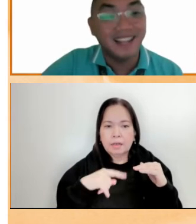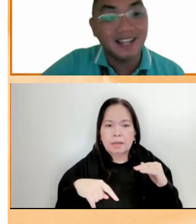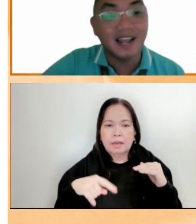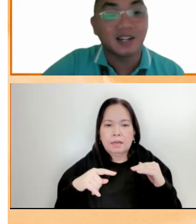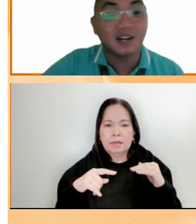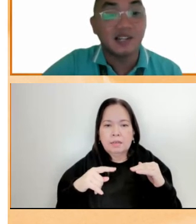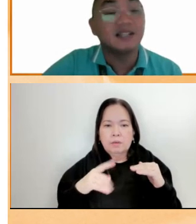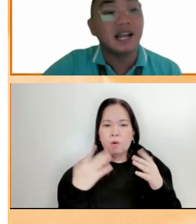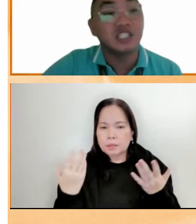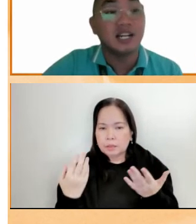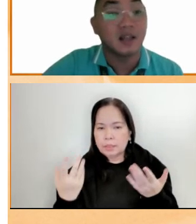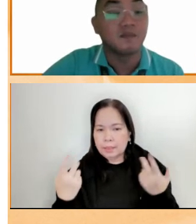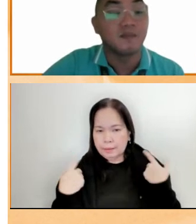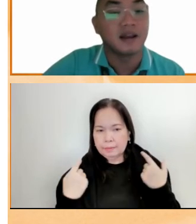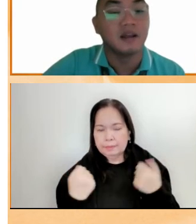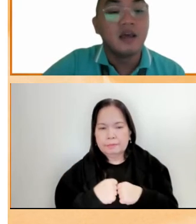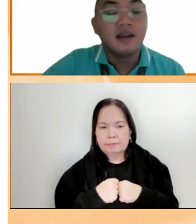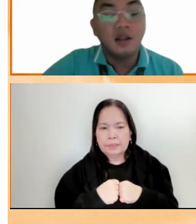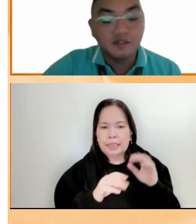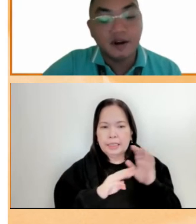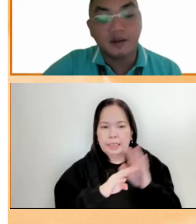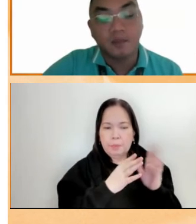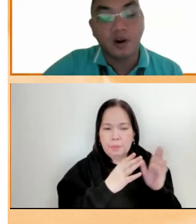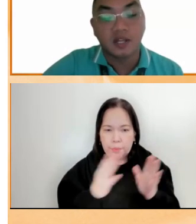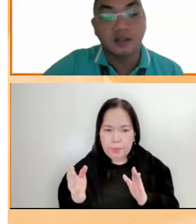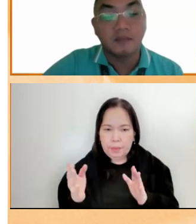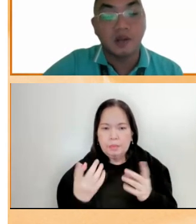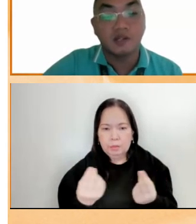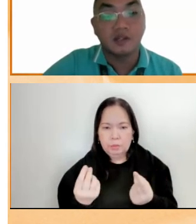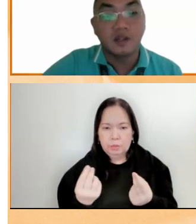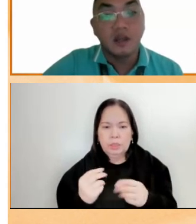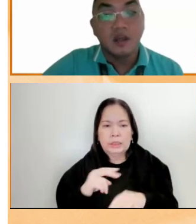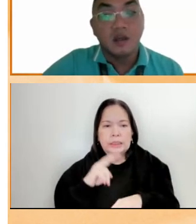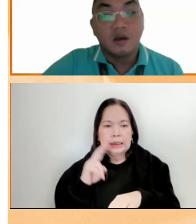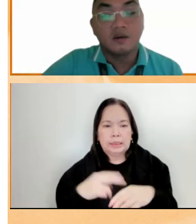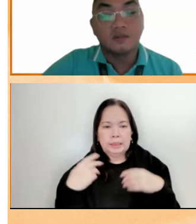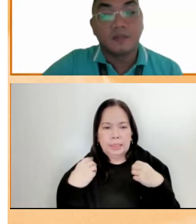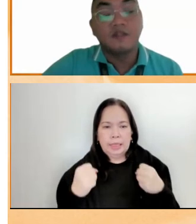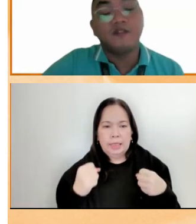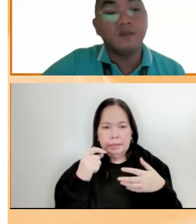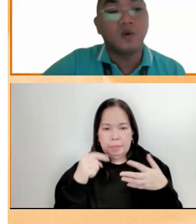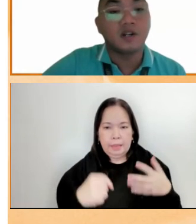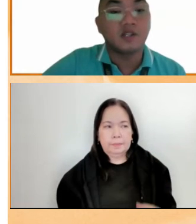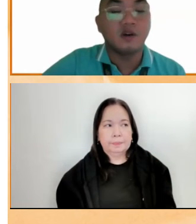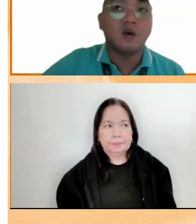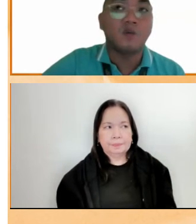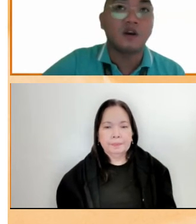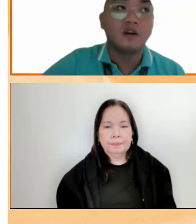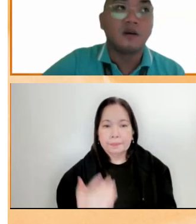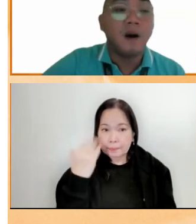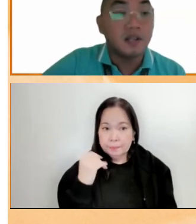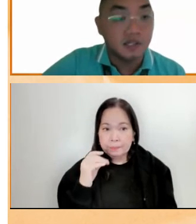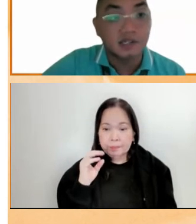health indicators in the National Health Plan. Now, this is very important because the frameworks of